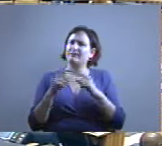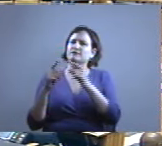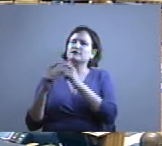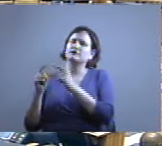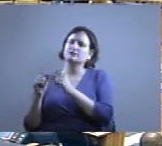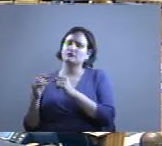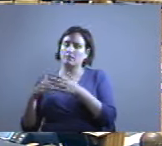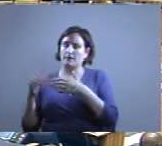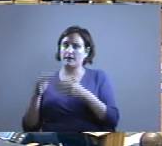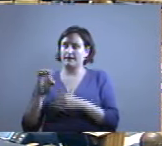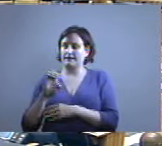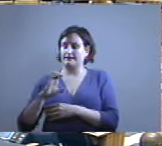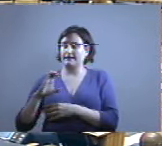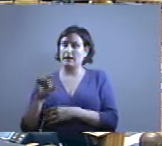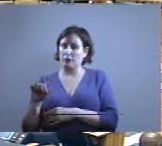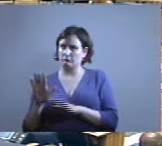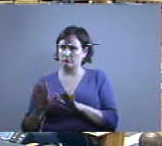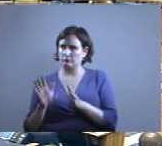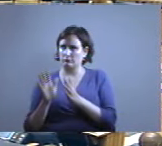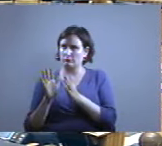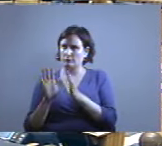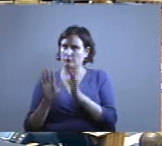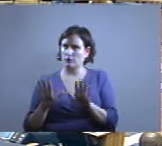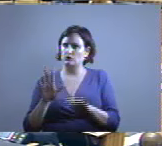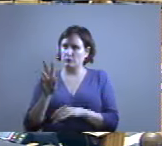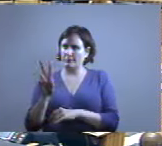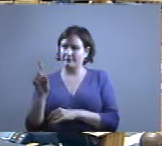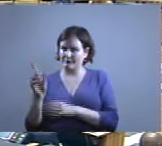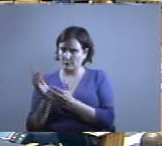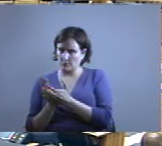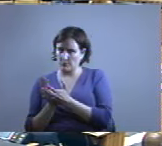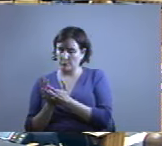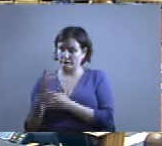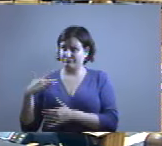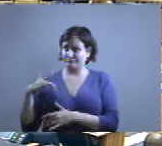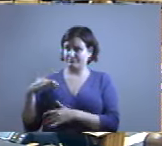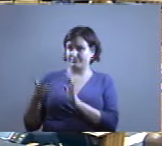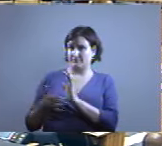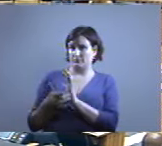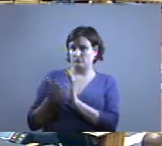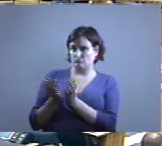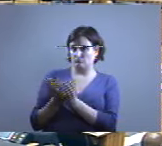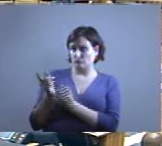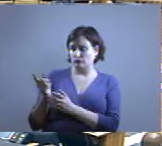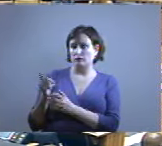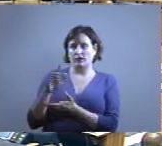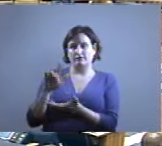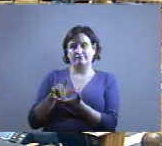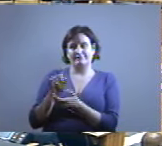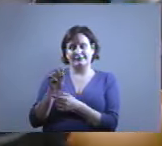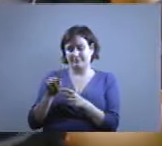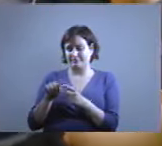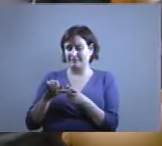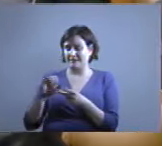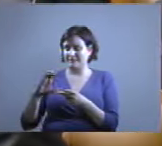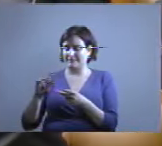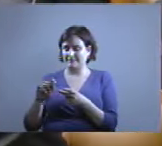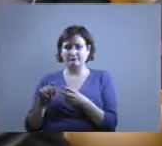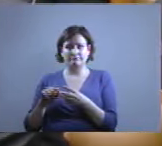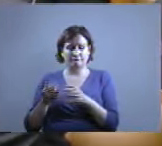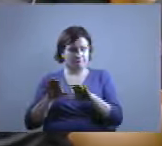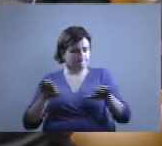in the Eastern Cape, for example, there are 12 schools, state-of-the-art schools. These schools include media centers, ICT. They are fully